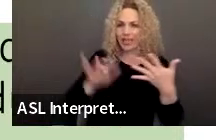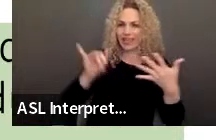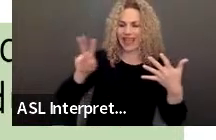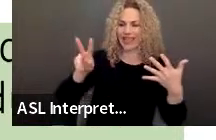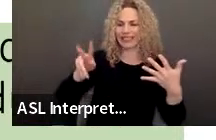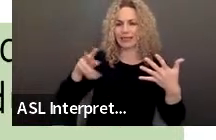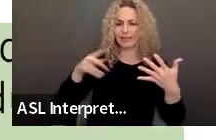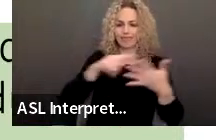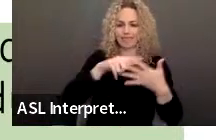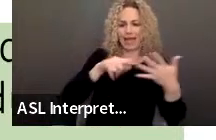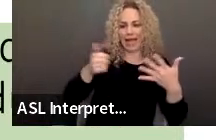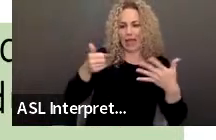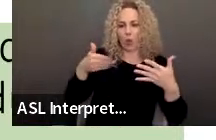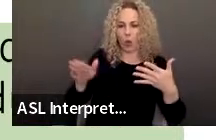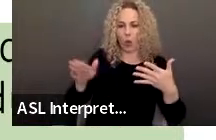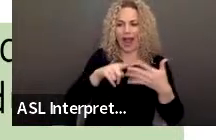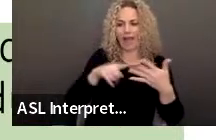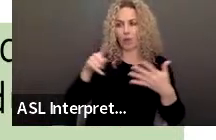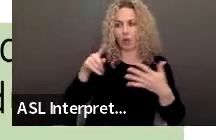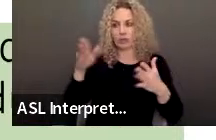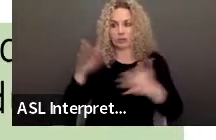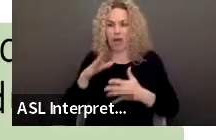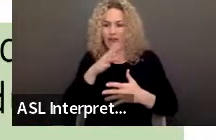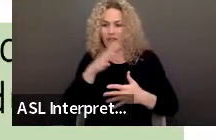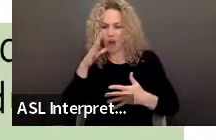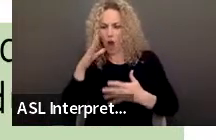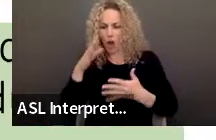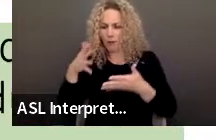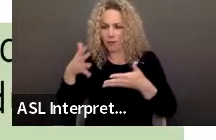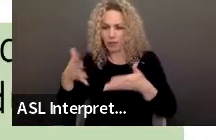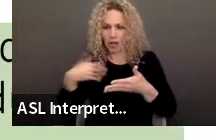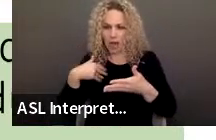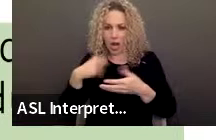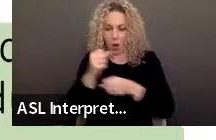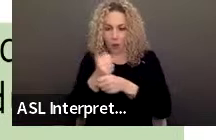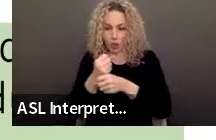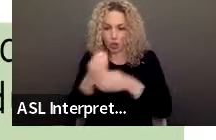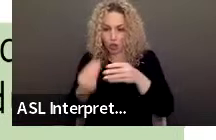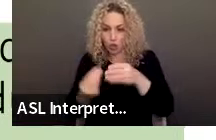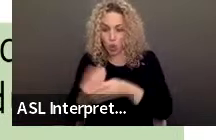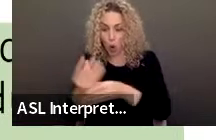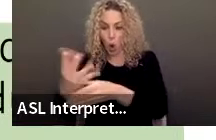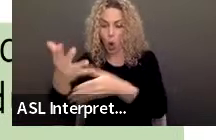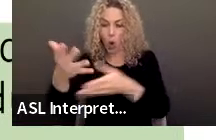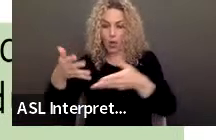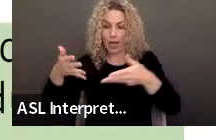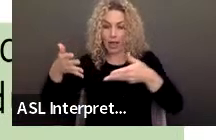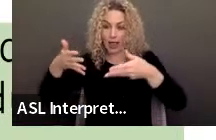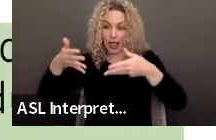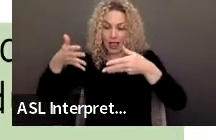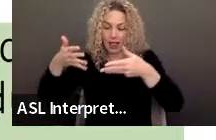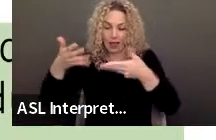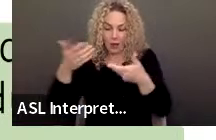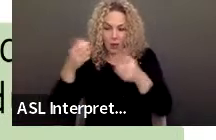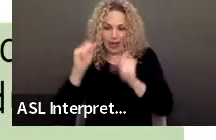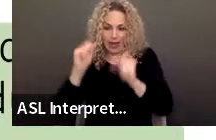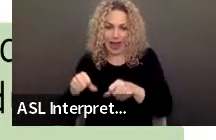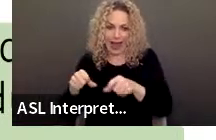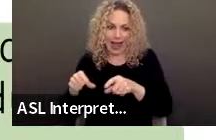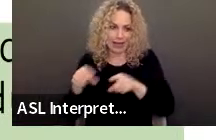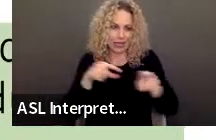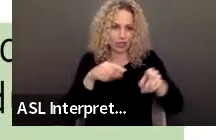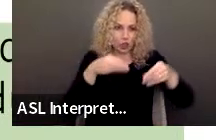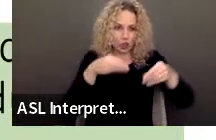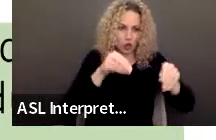secondary way for a small farm like ours to turn our production into something that, first of all, can be sold